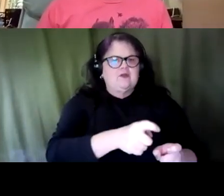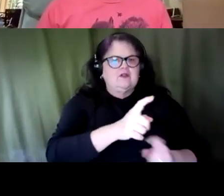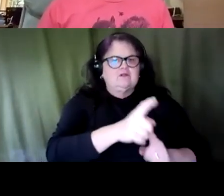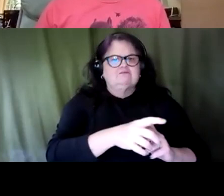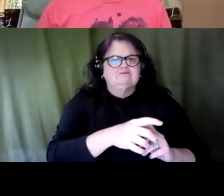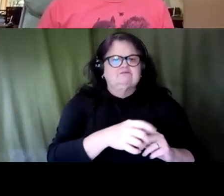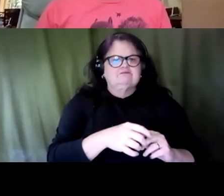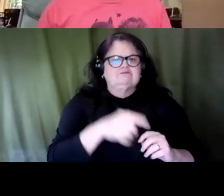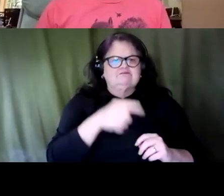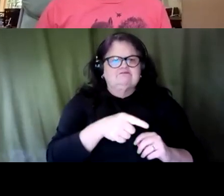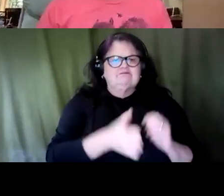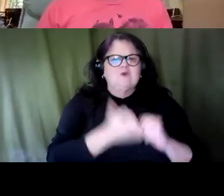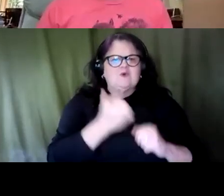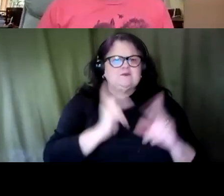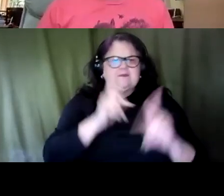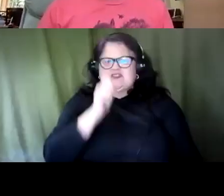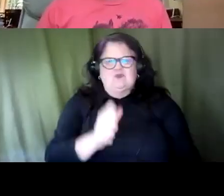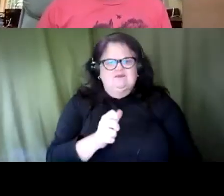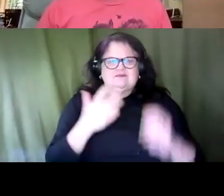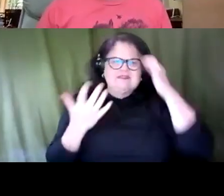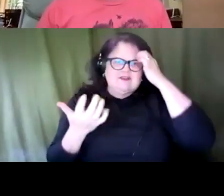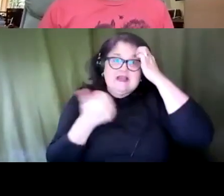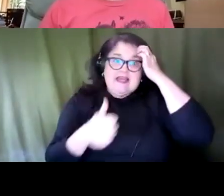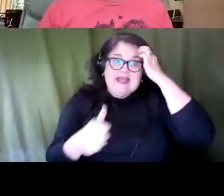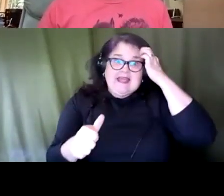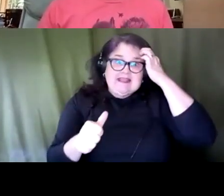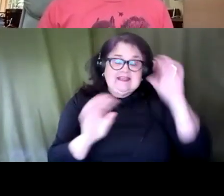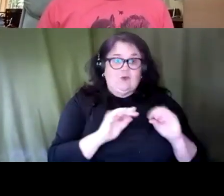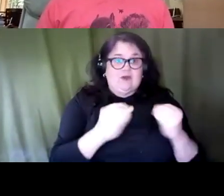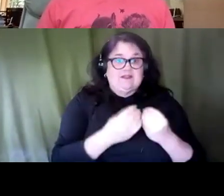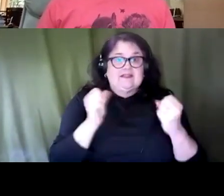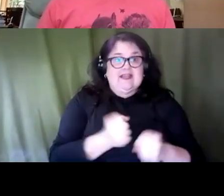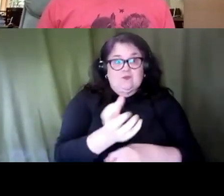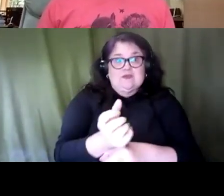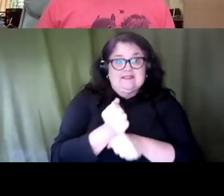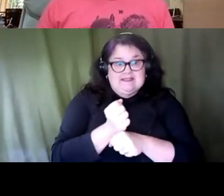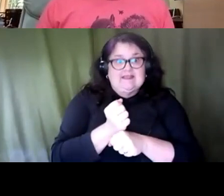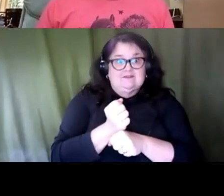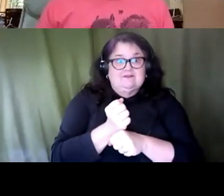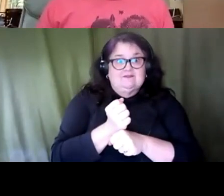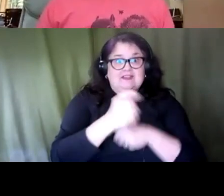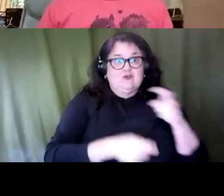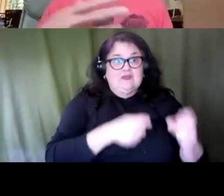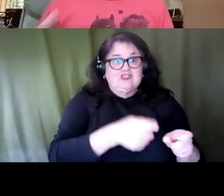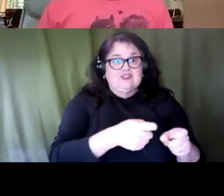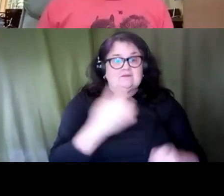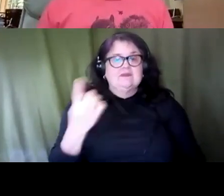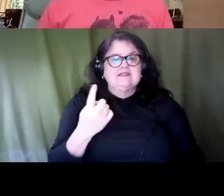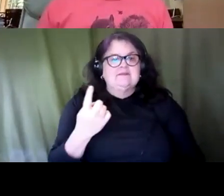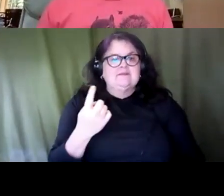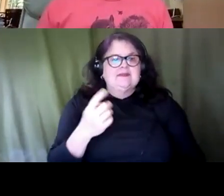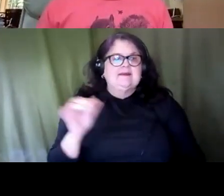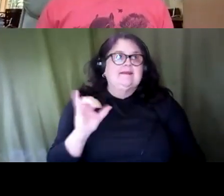So yeah, any entity really can receive donations. Being something other than a nonprofit like a cooperative